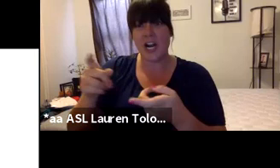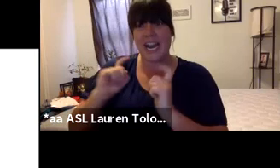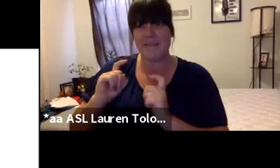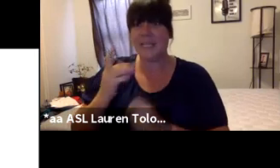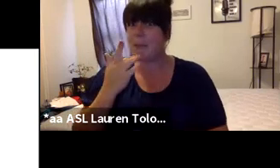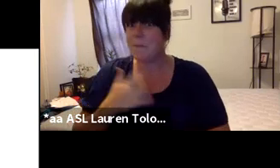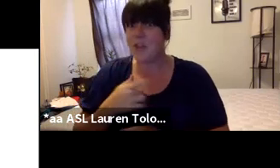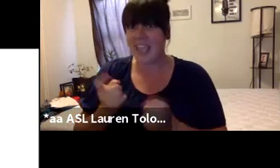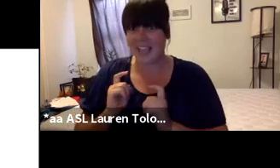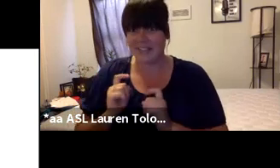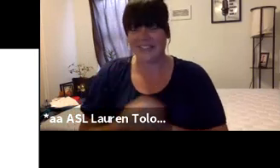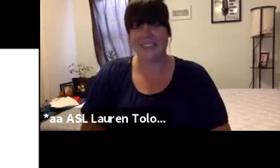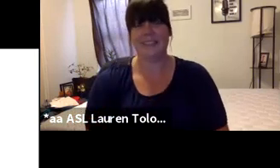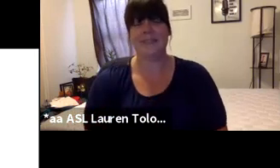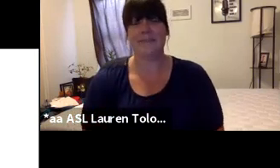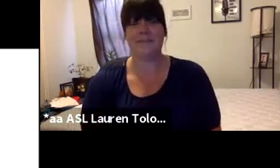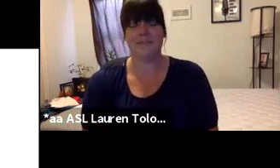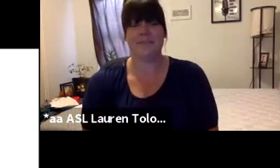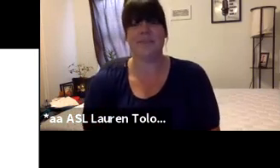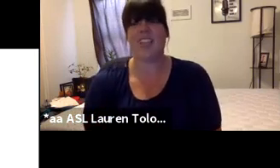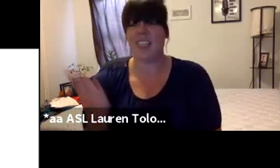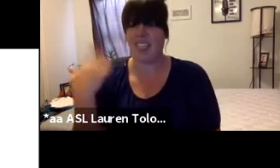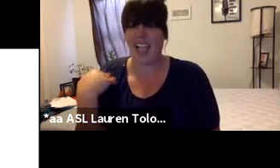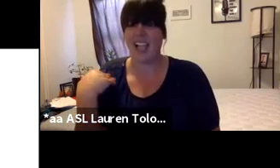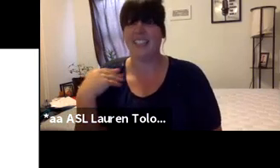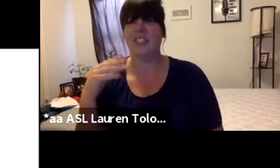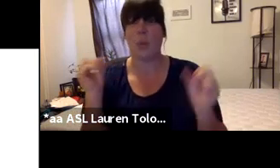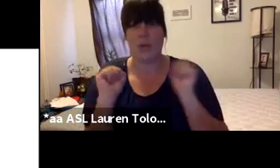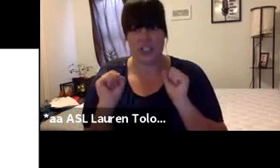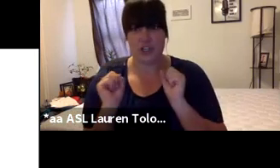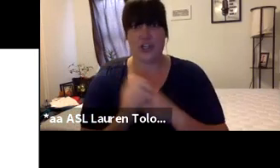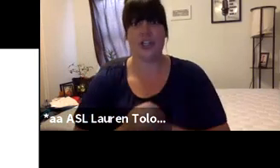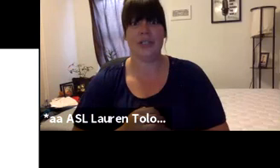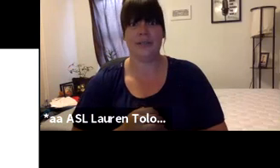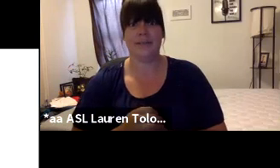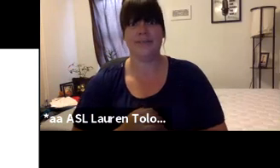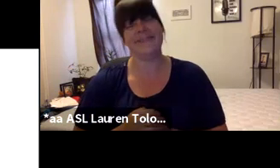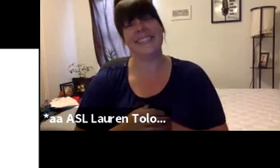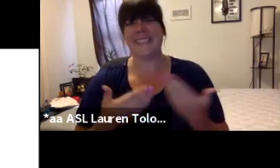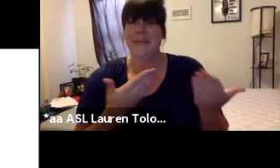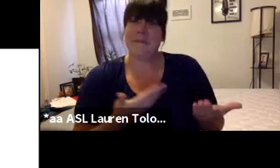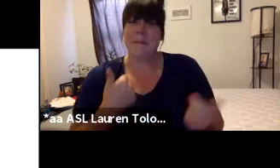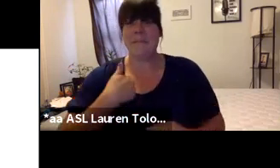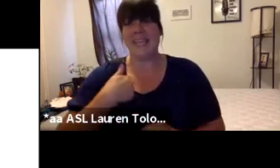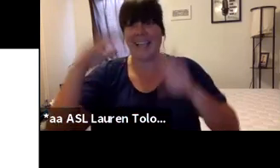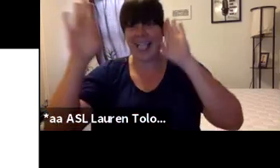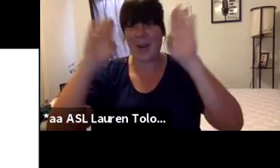gift last winter. And here's me. Hi.